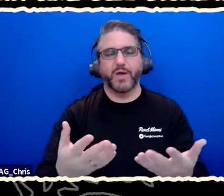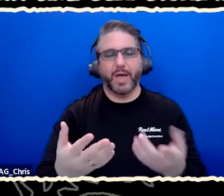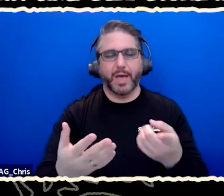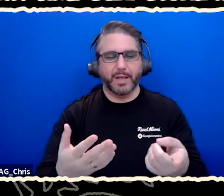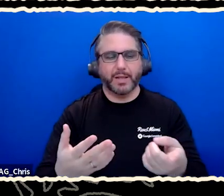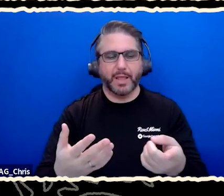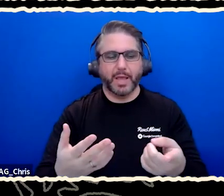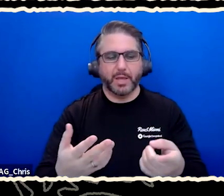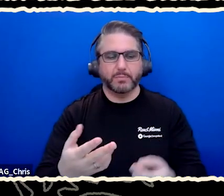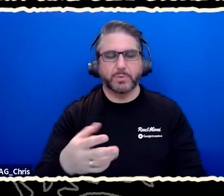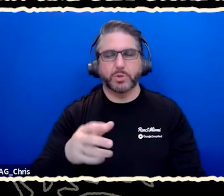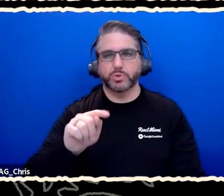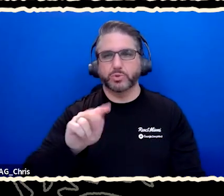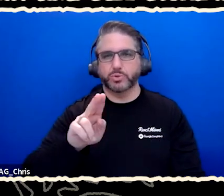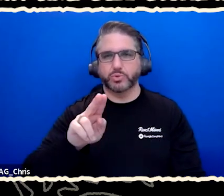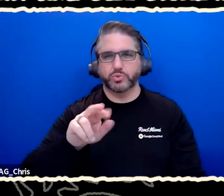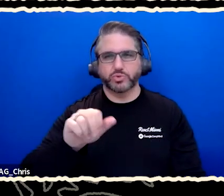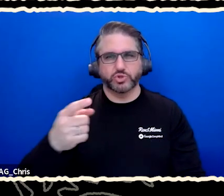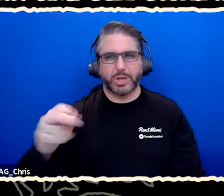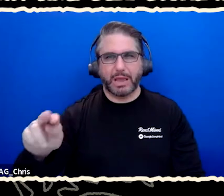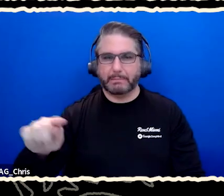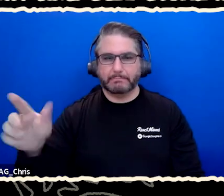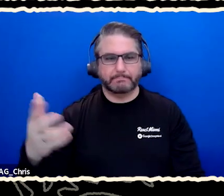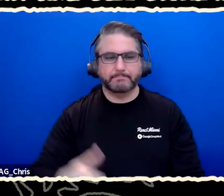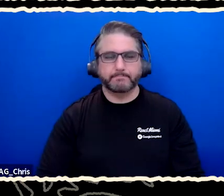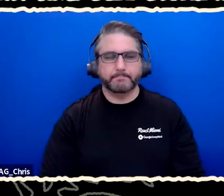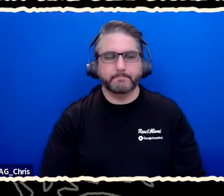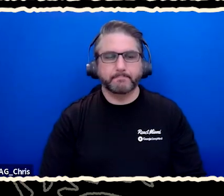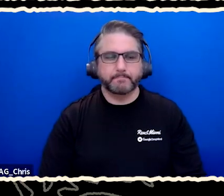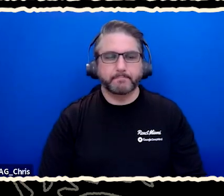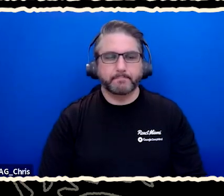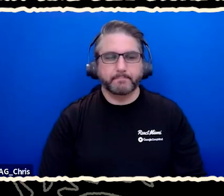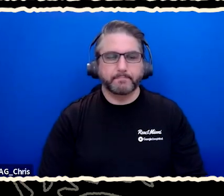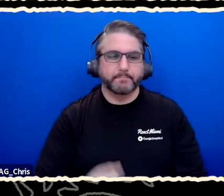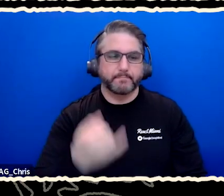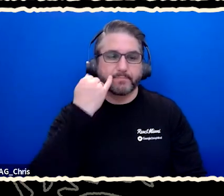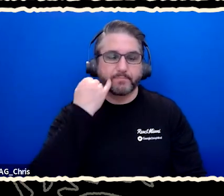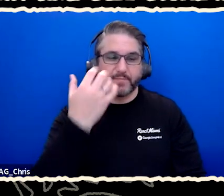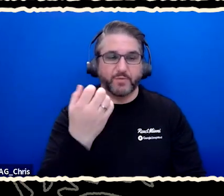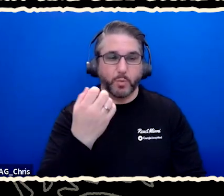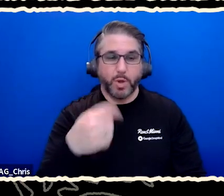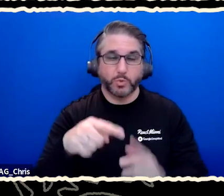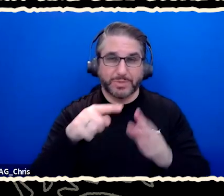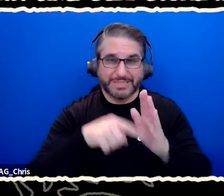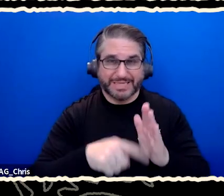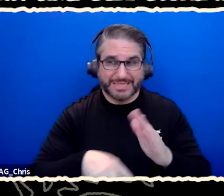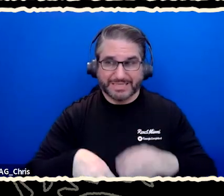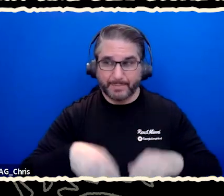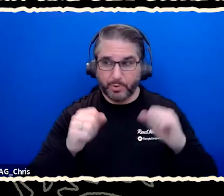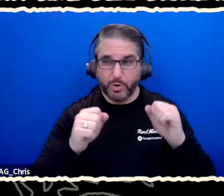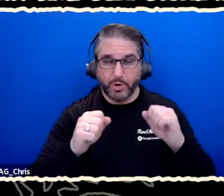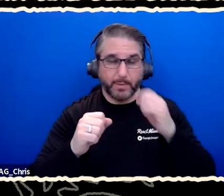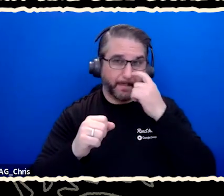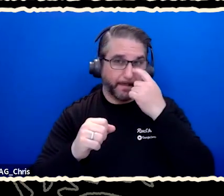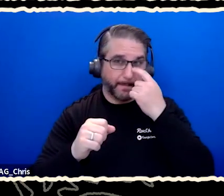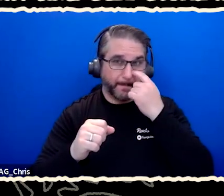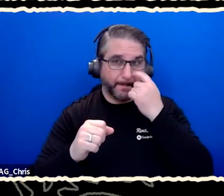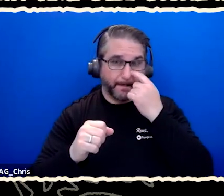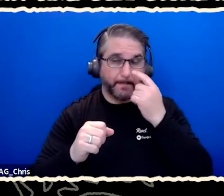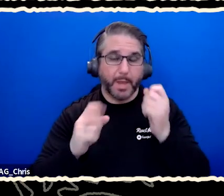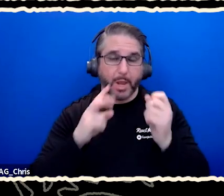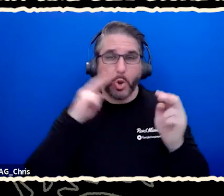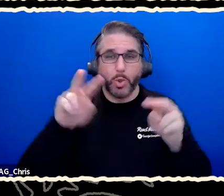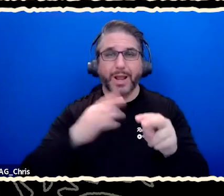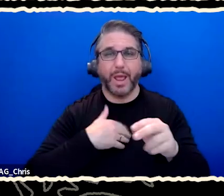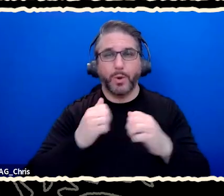for example. If you'd like to dig deeper and create your own, to understand how it works, you can take a look at our implementation